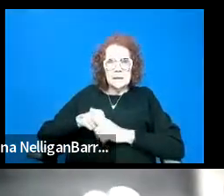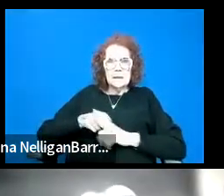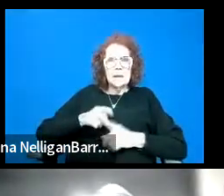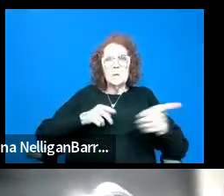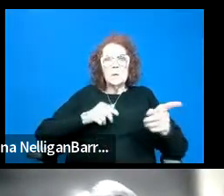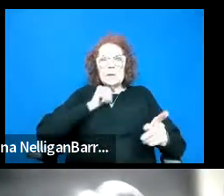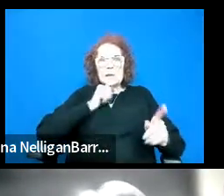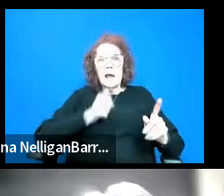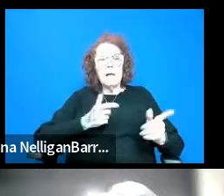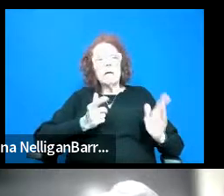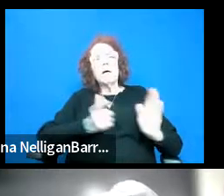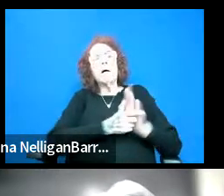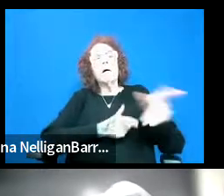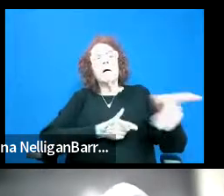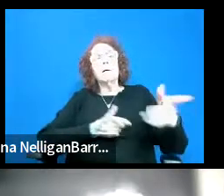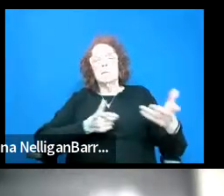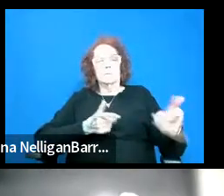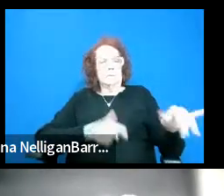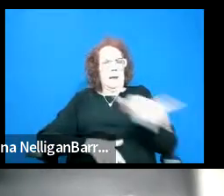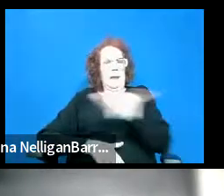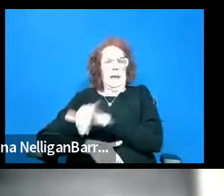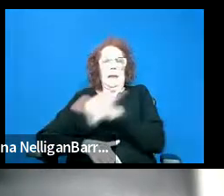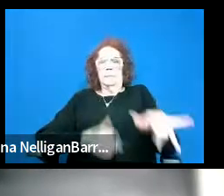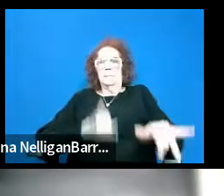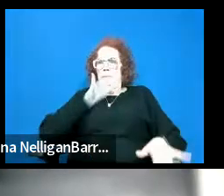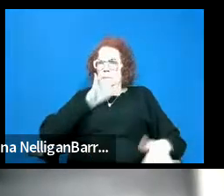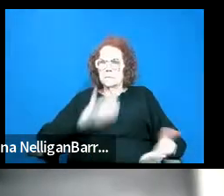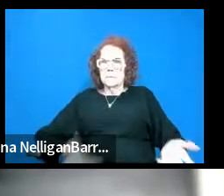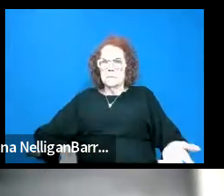working to resolve those kinds of things whenever they come up.